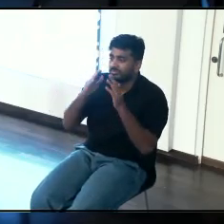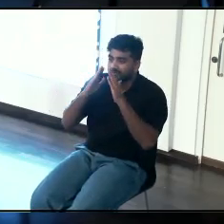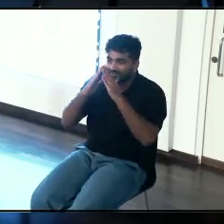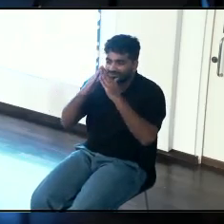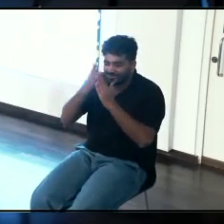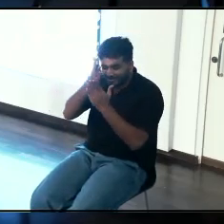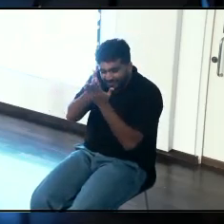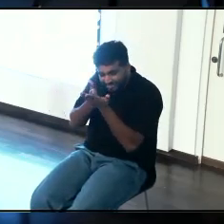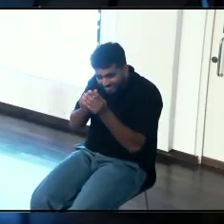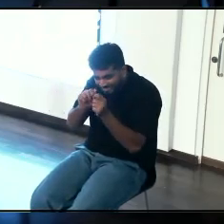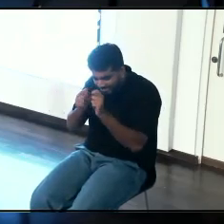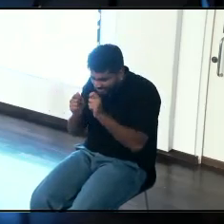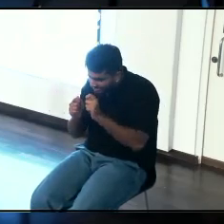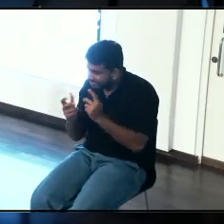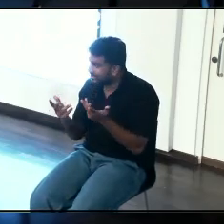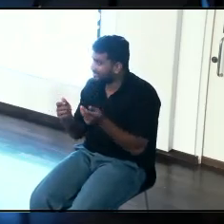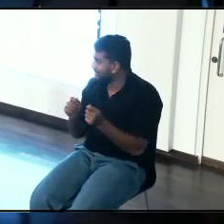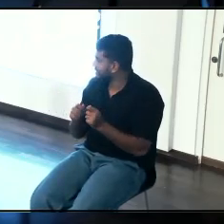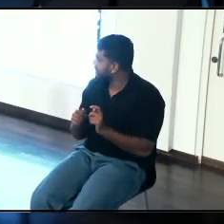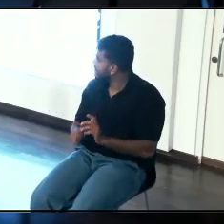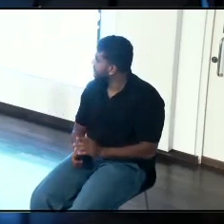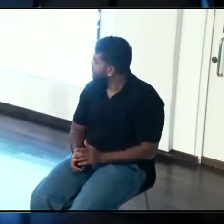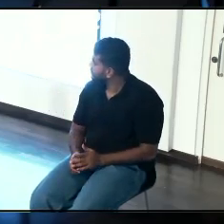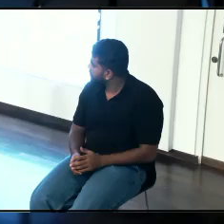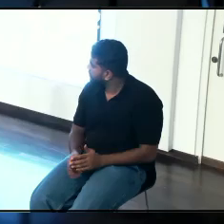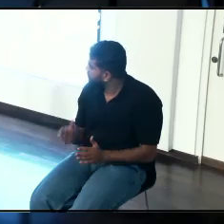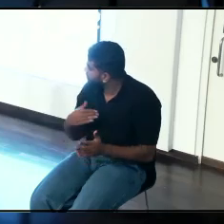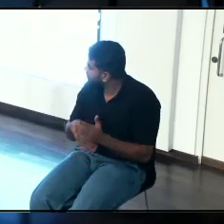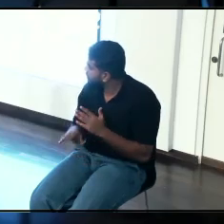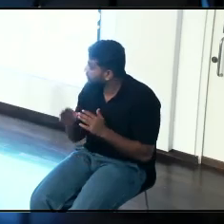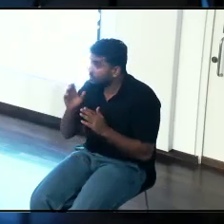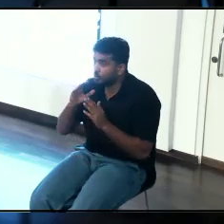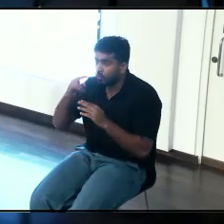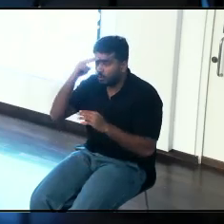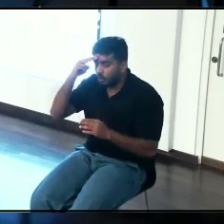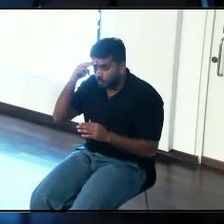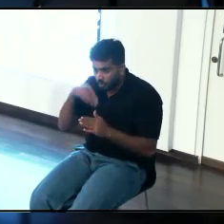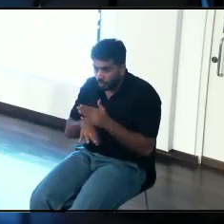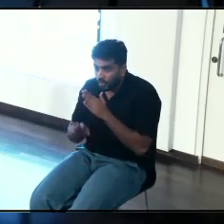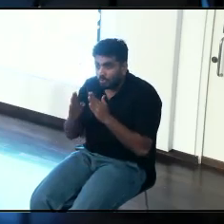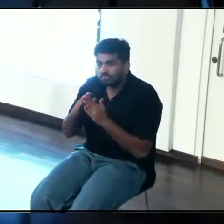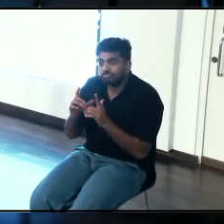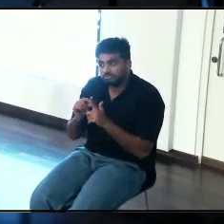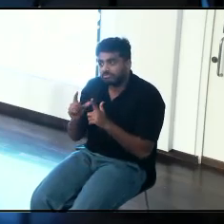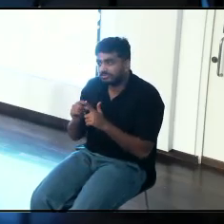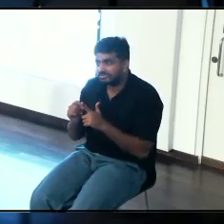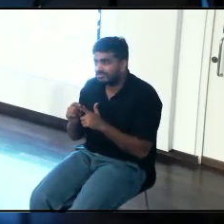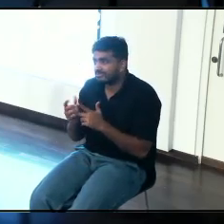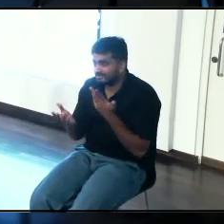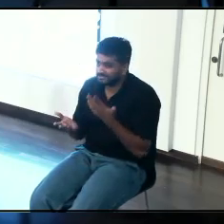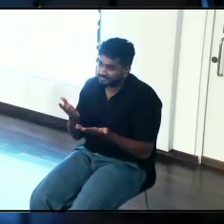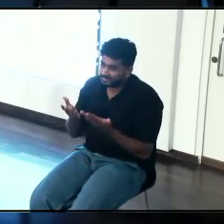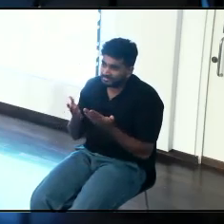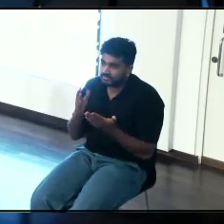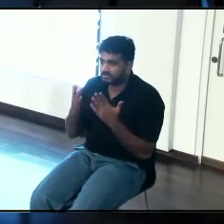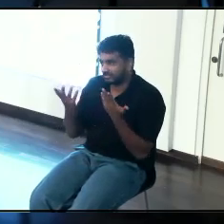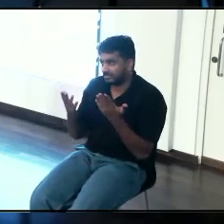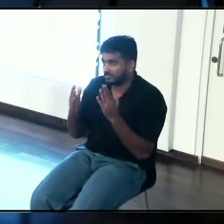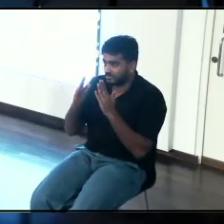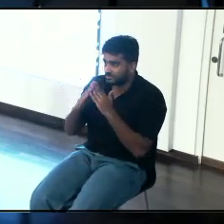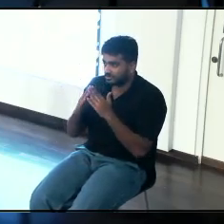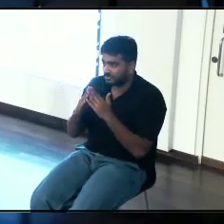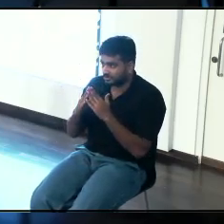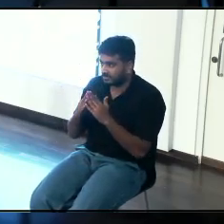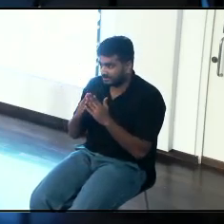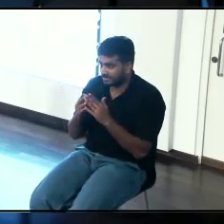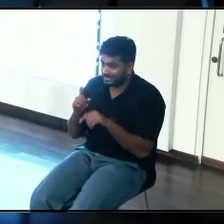a museum, or they run a boutique hotel from the homes. So this kind of, I think, keeps them going for a